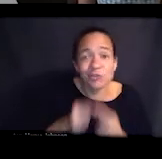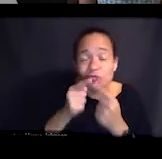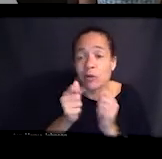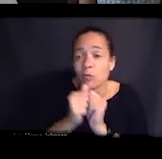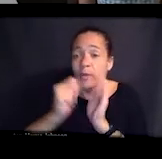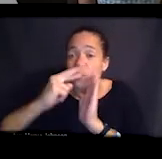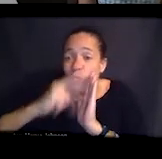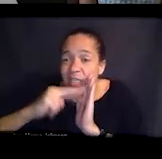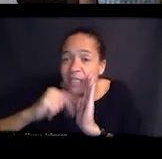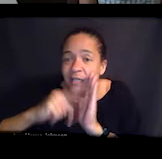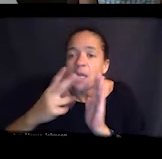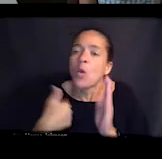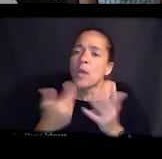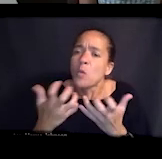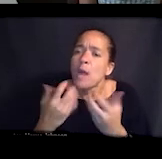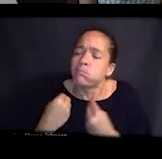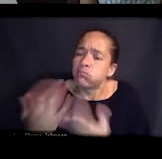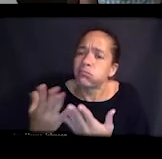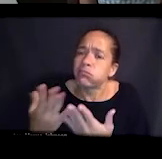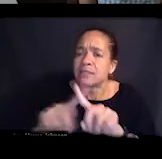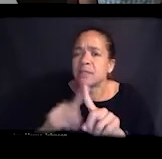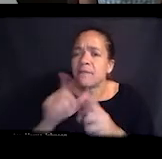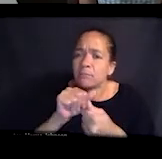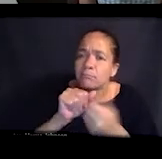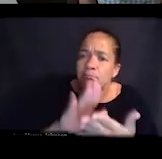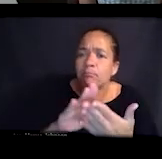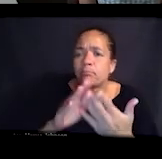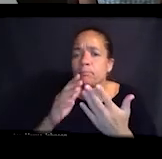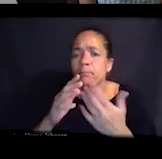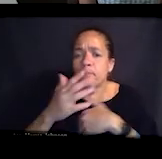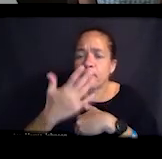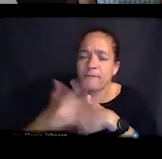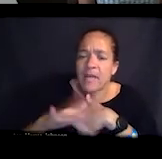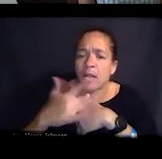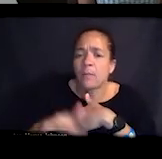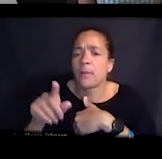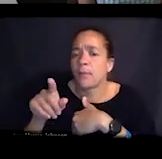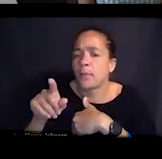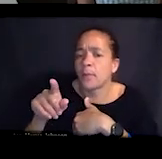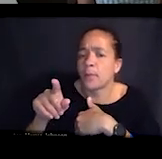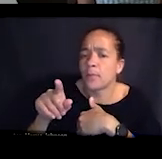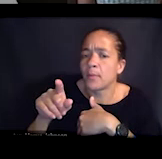a lot of avenues away available for people to be able to provide some input to